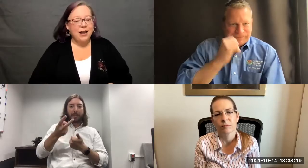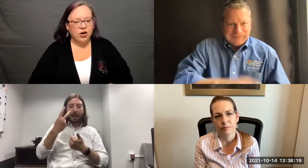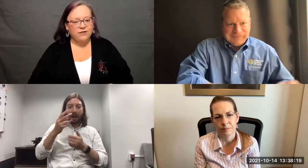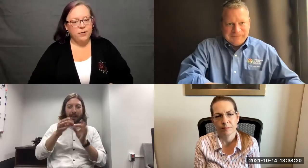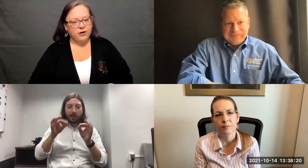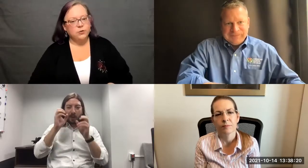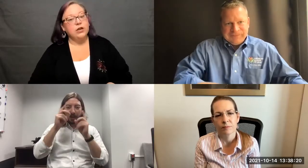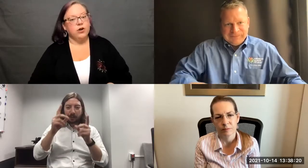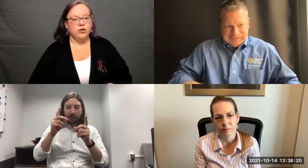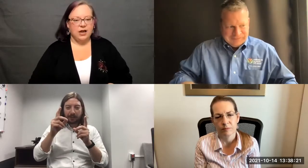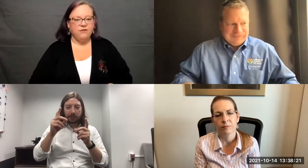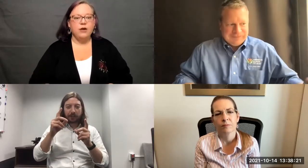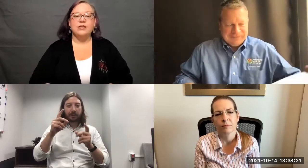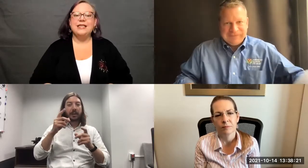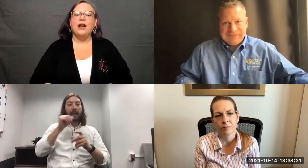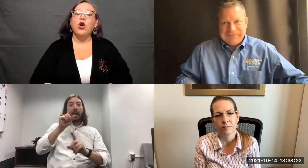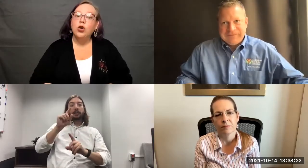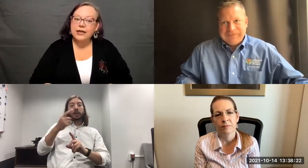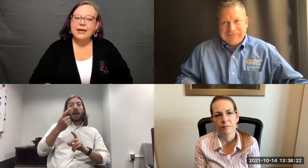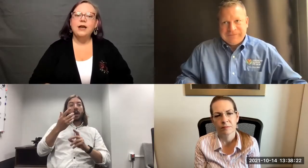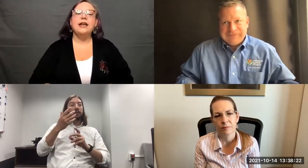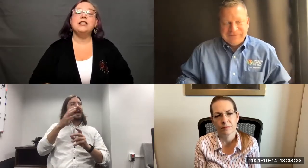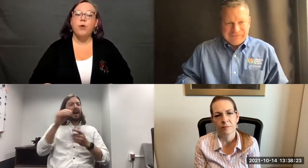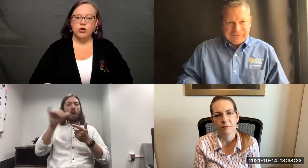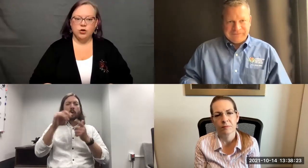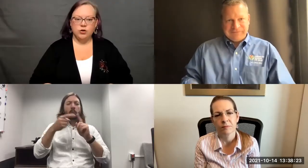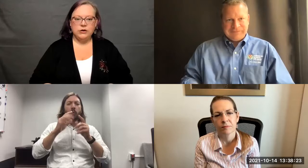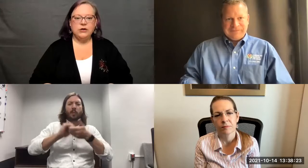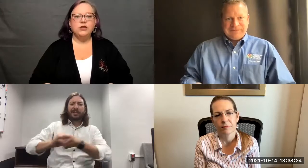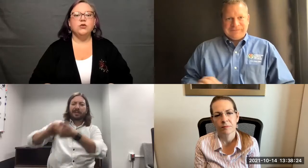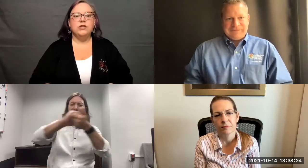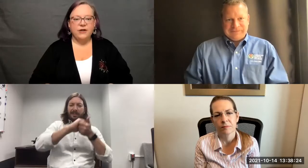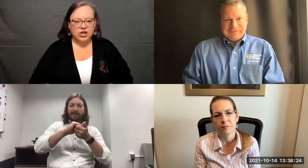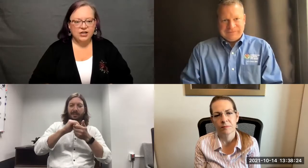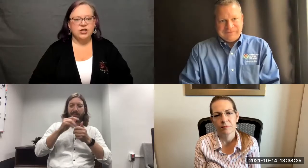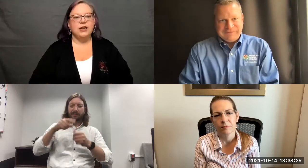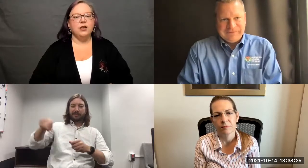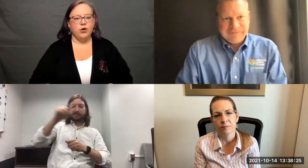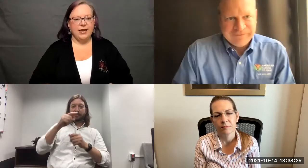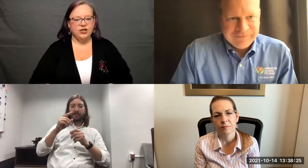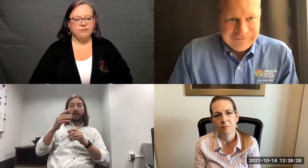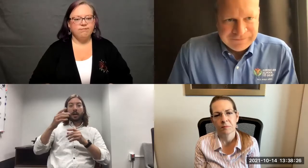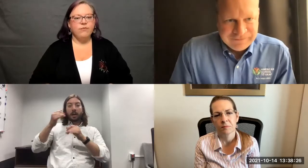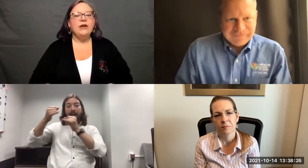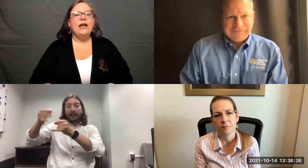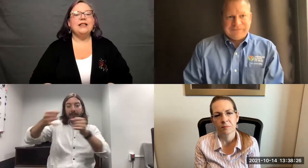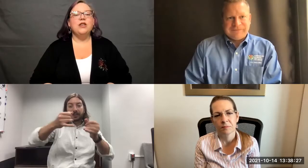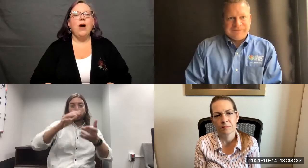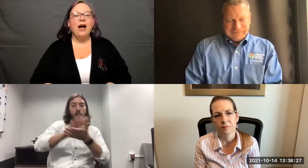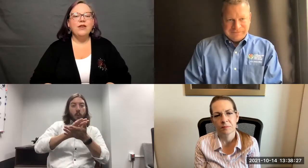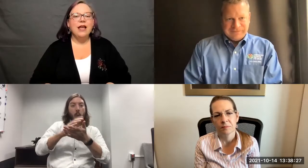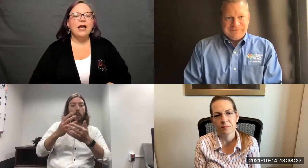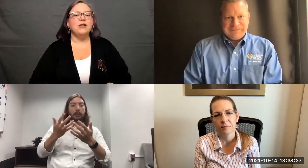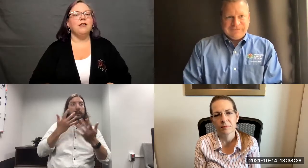didn't matter if the parents were hearing or deaf, it was that early exposure to deaf education and communication. And